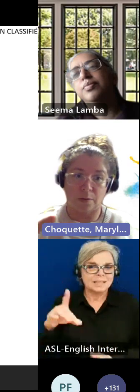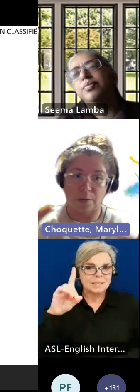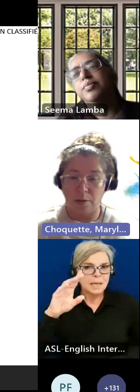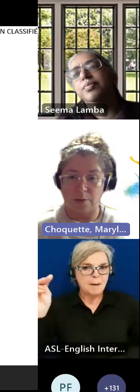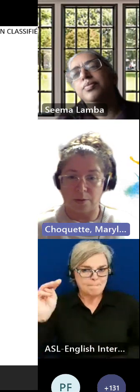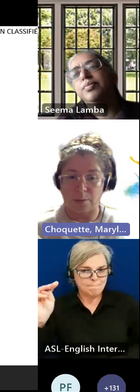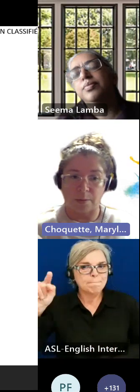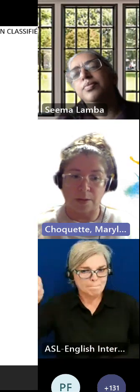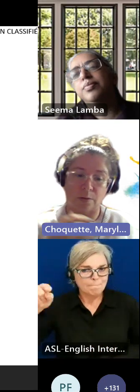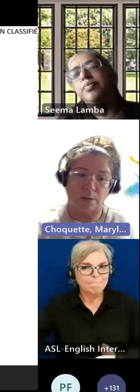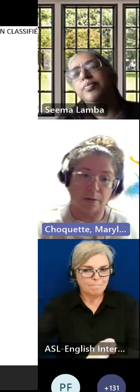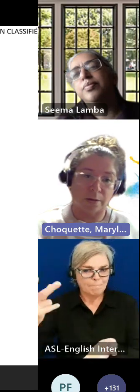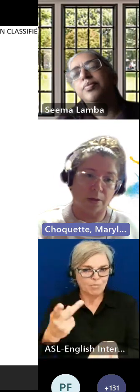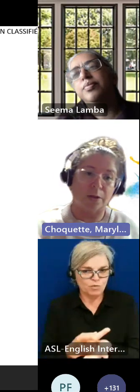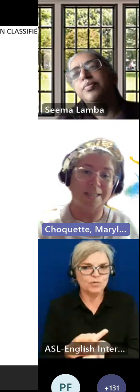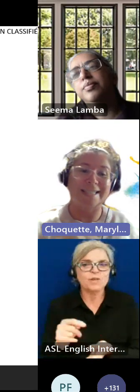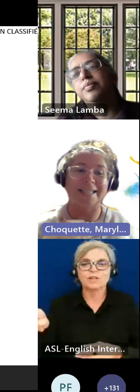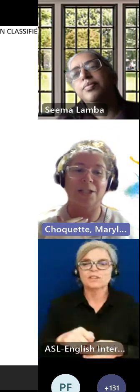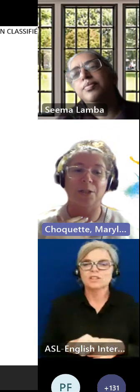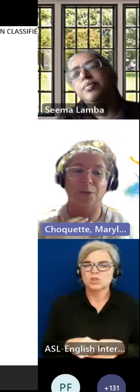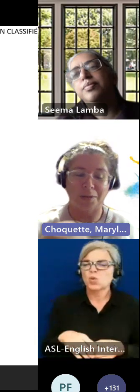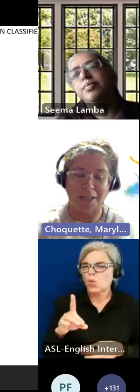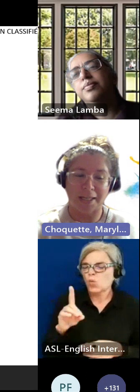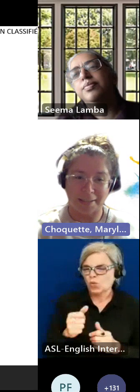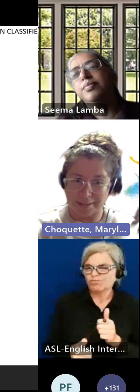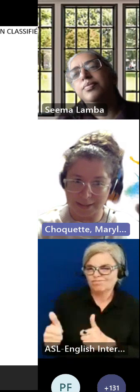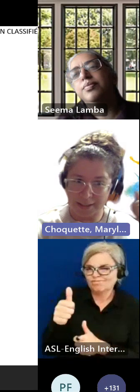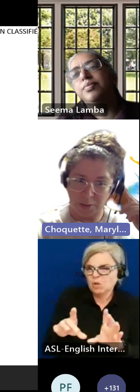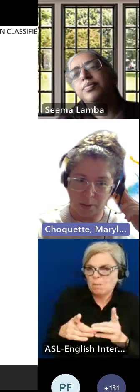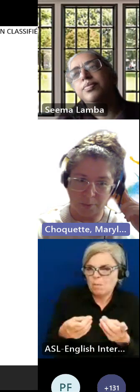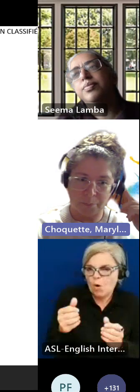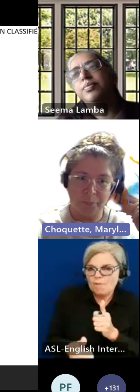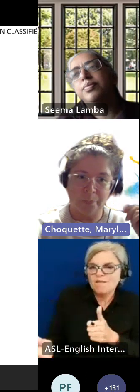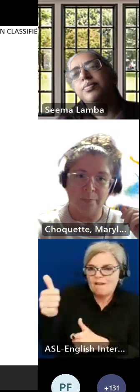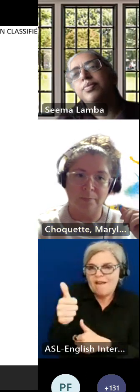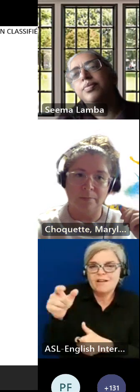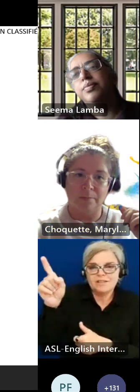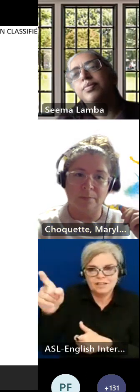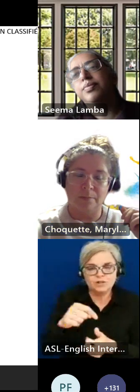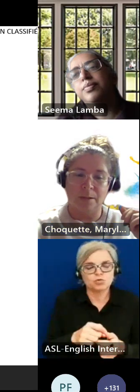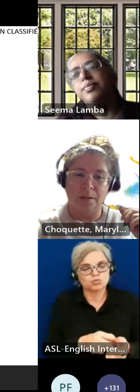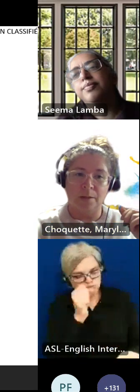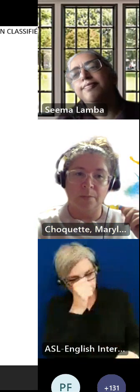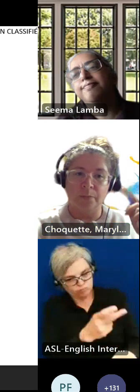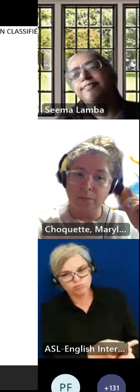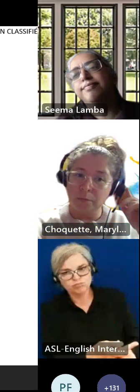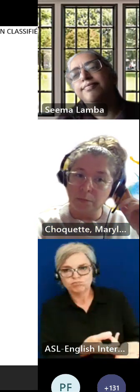sign off on your departmental or organizational plans as well.